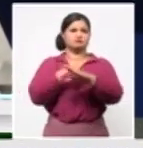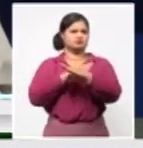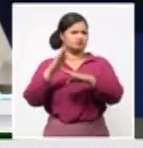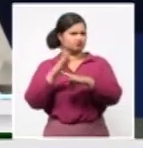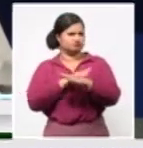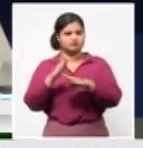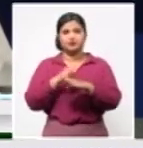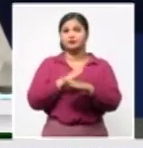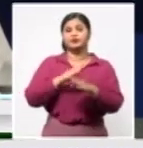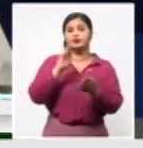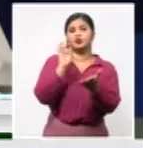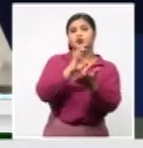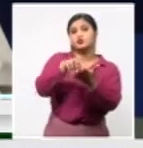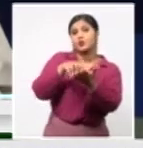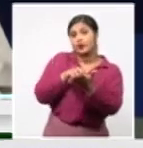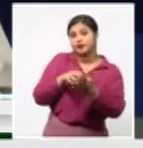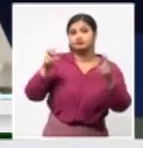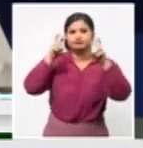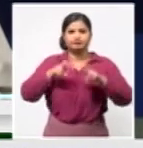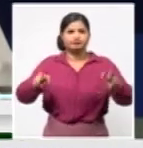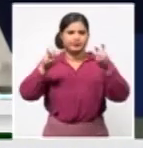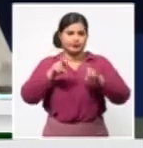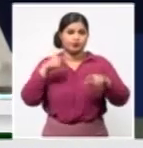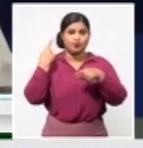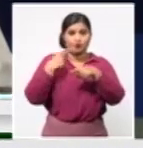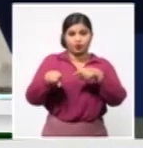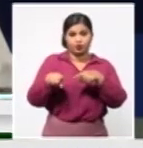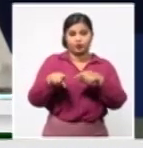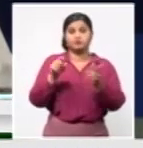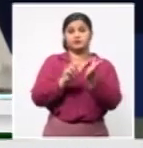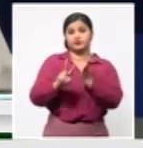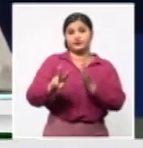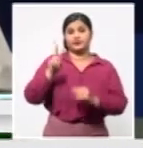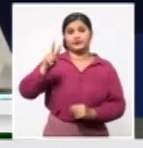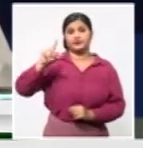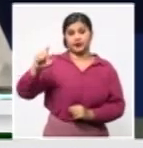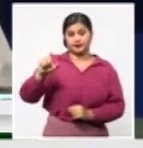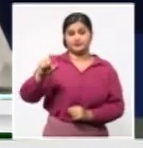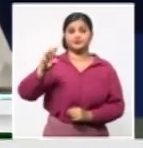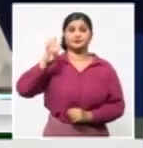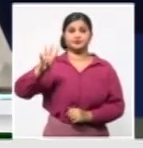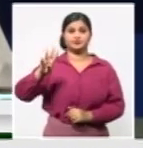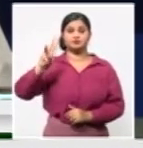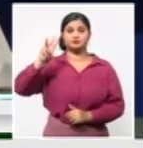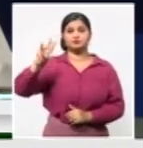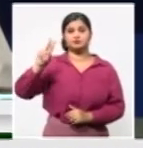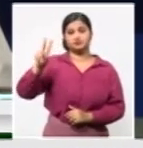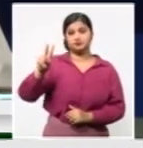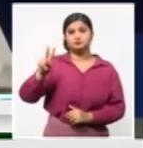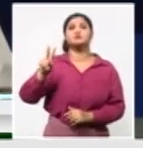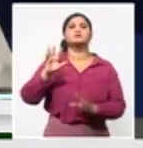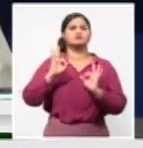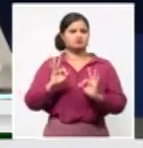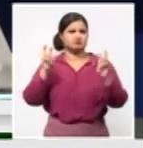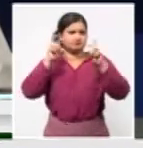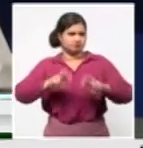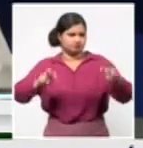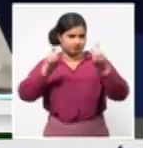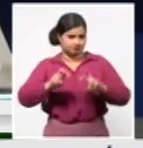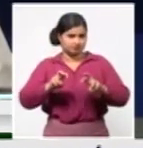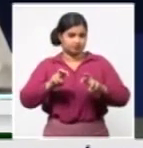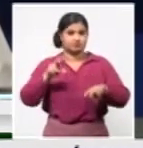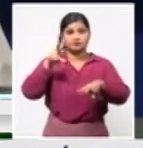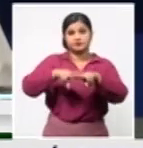376, 284 in Santiago de Cuba's, 353 in the Hermanos and Mujeres Hospital